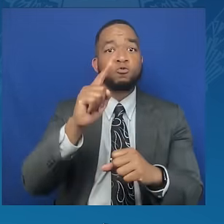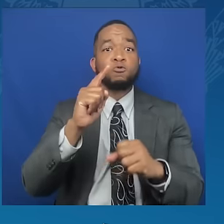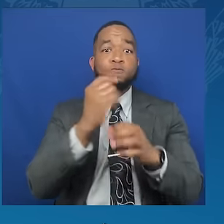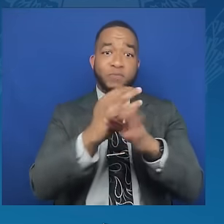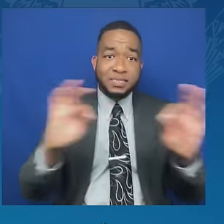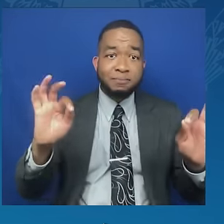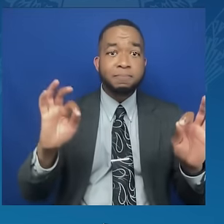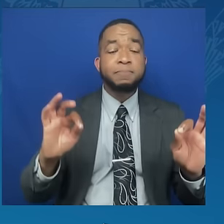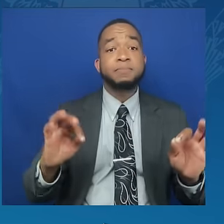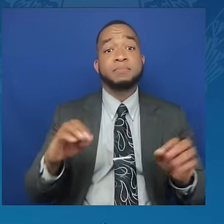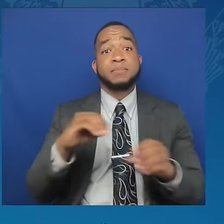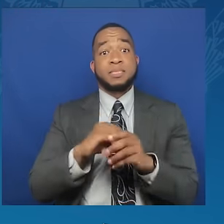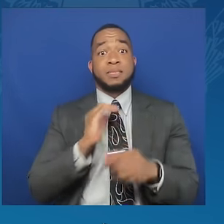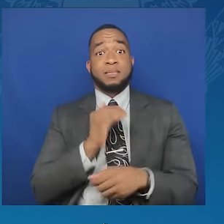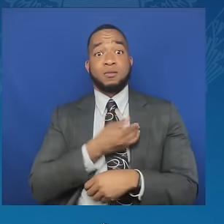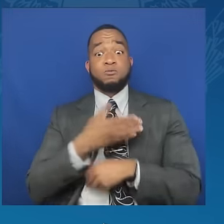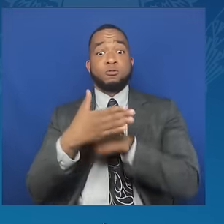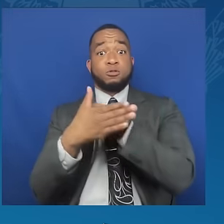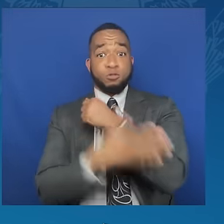gun violence.